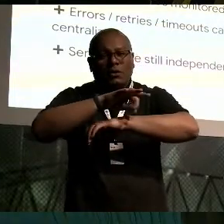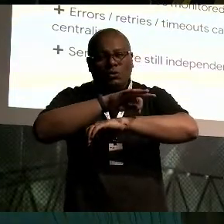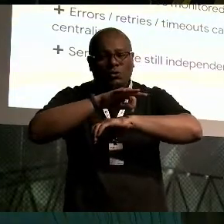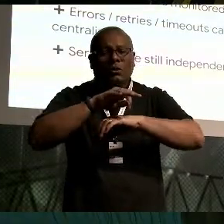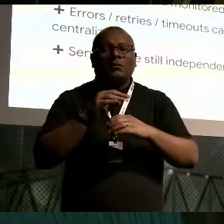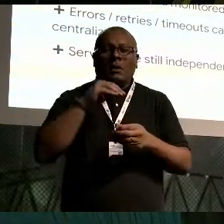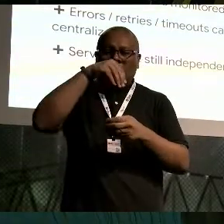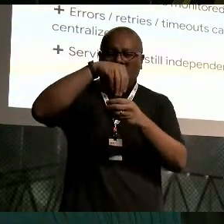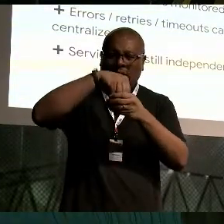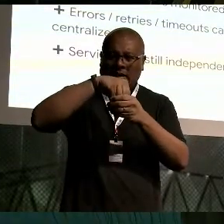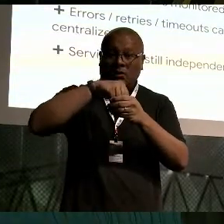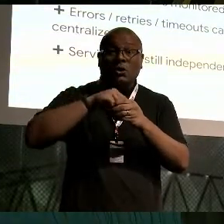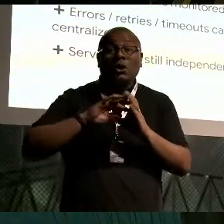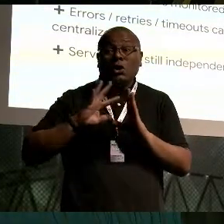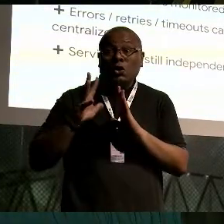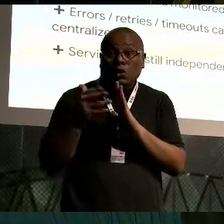orchestrator.